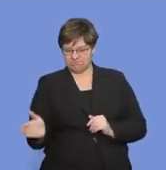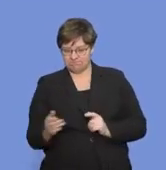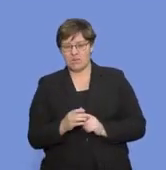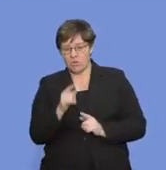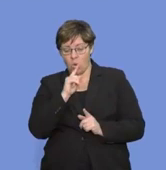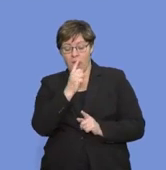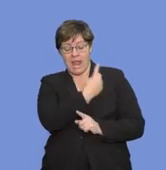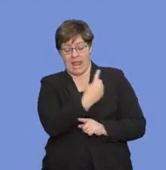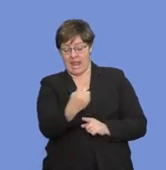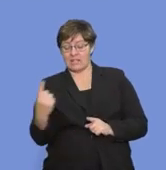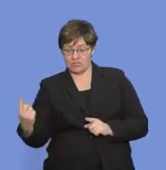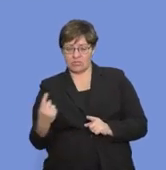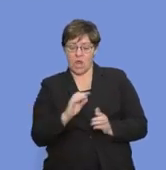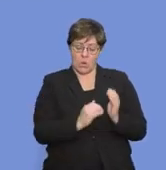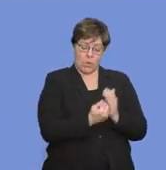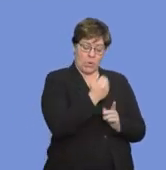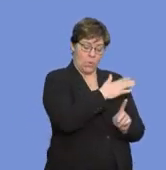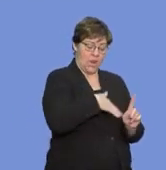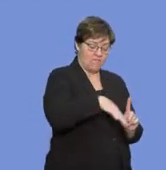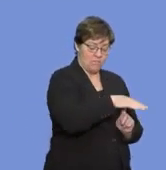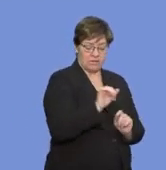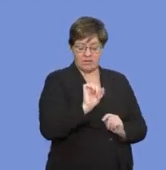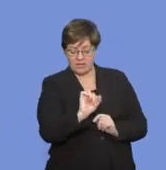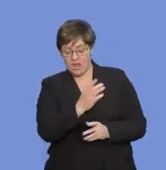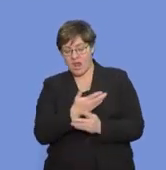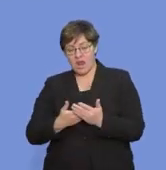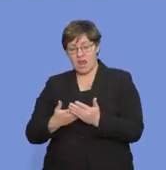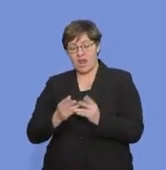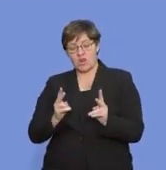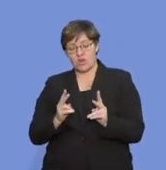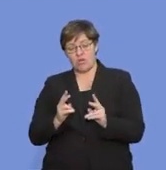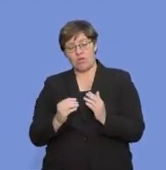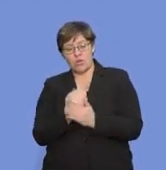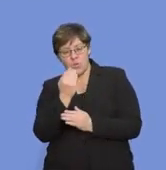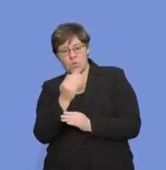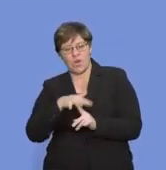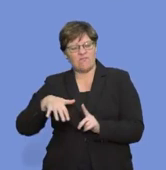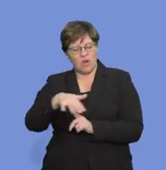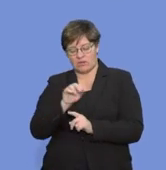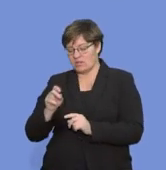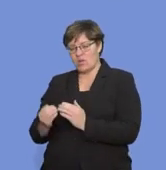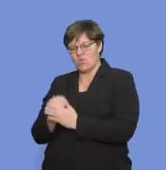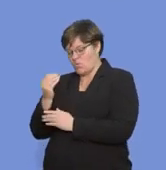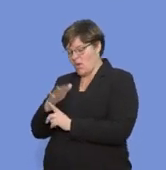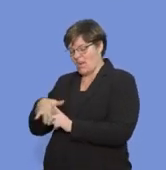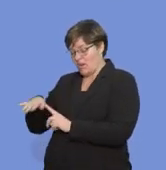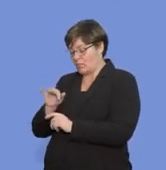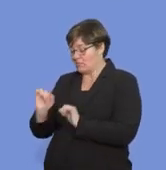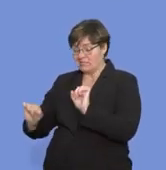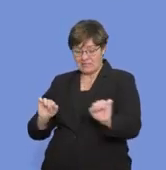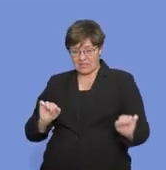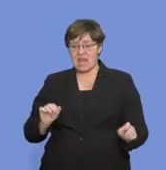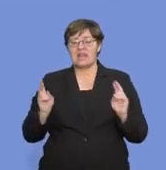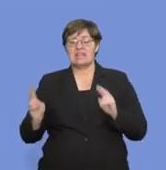these groups or populations in their new environment underwent natural selection in response to the